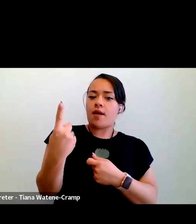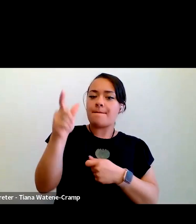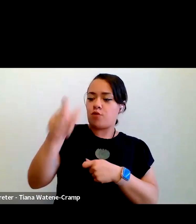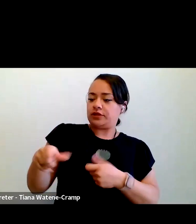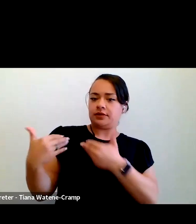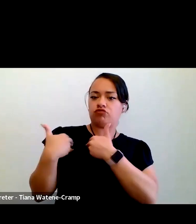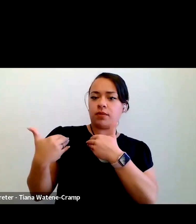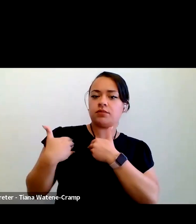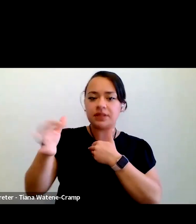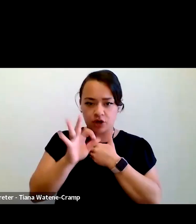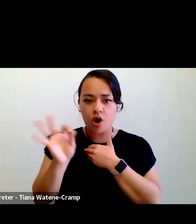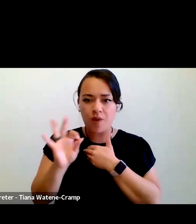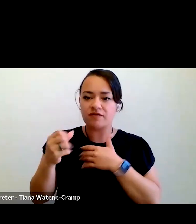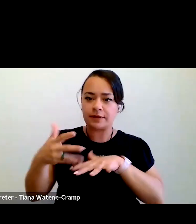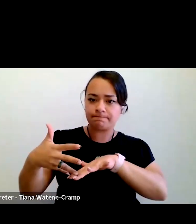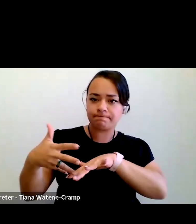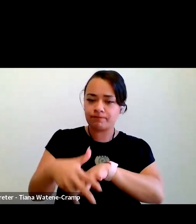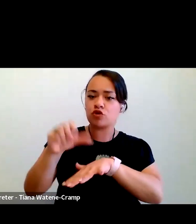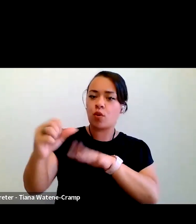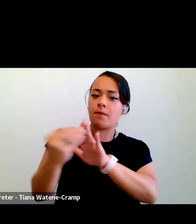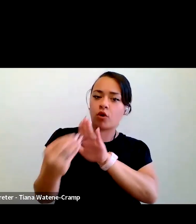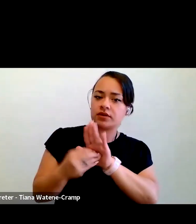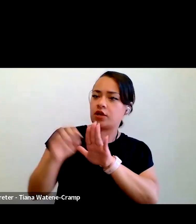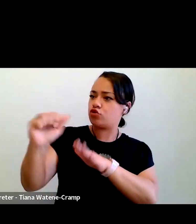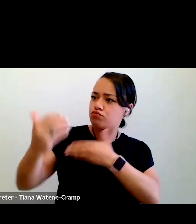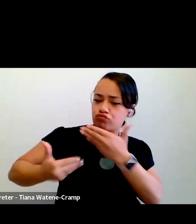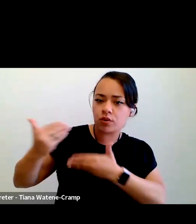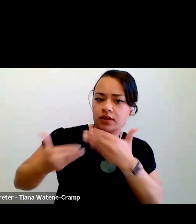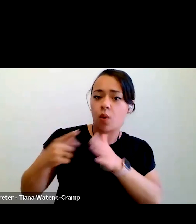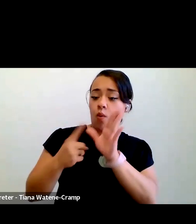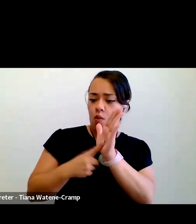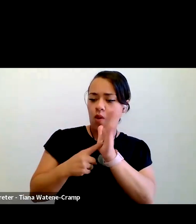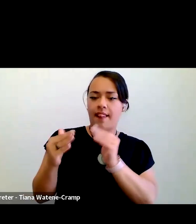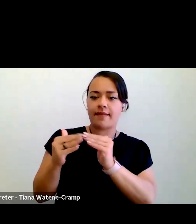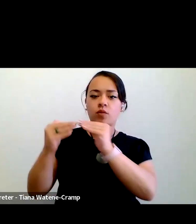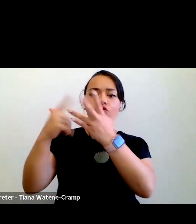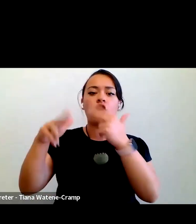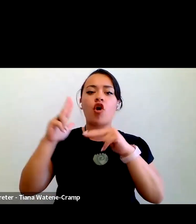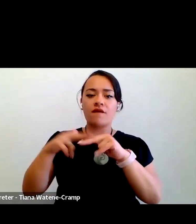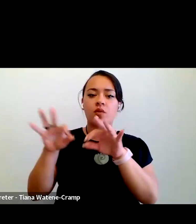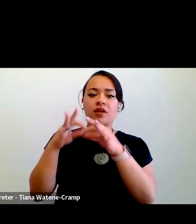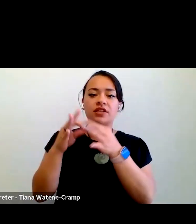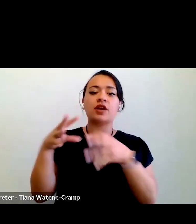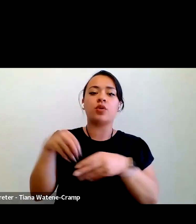in policies, in processes, and at all levels of the organisation, including at the board level.